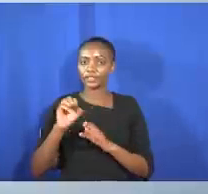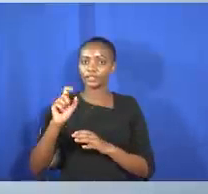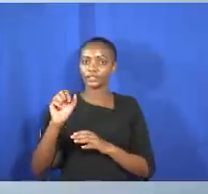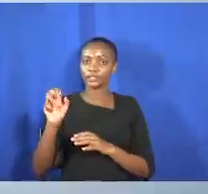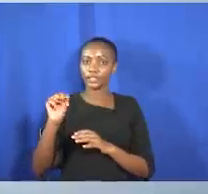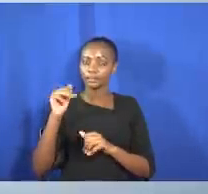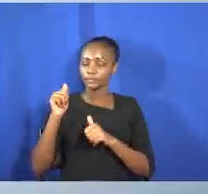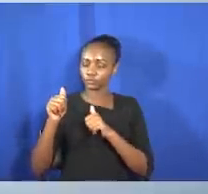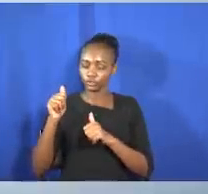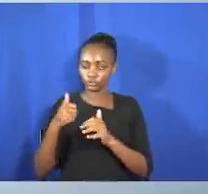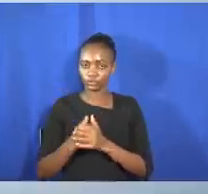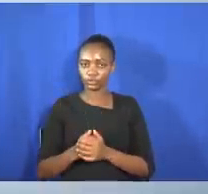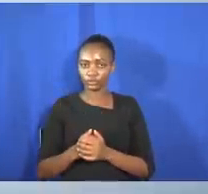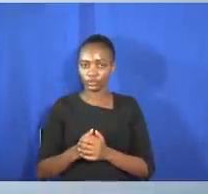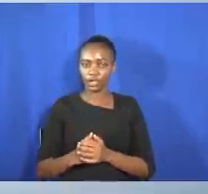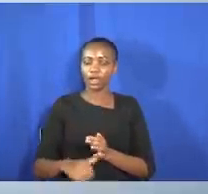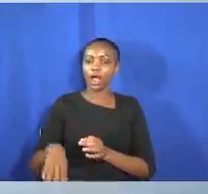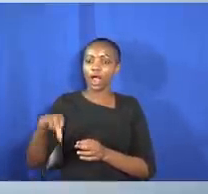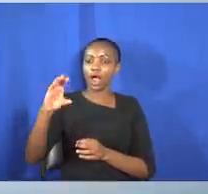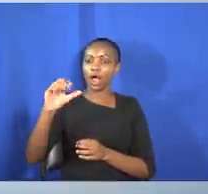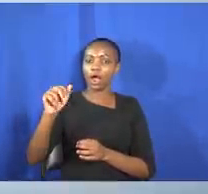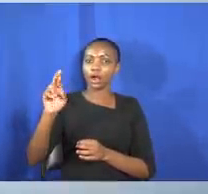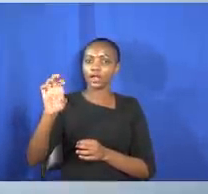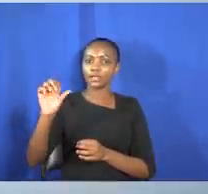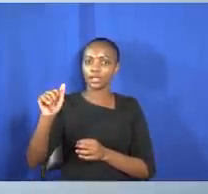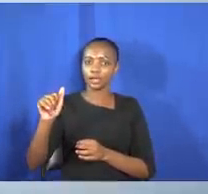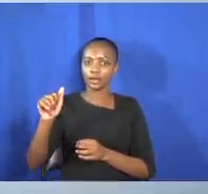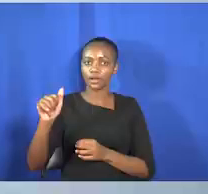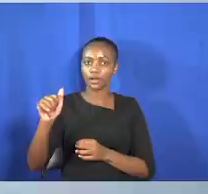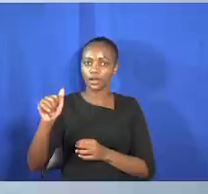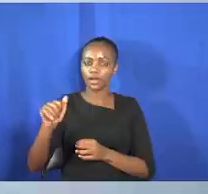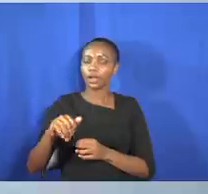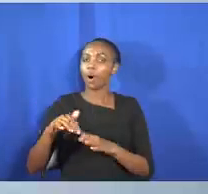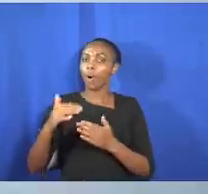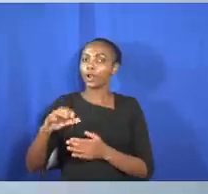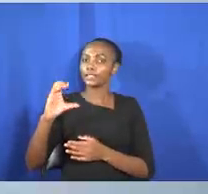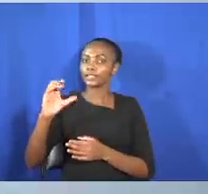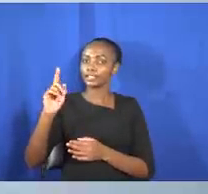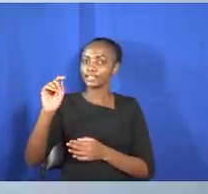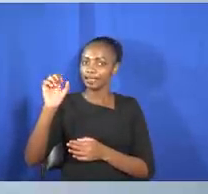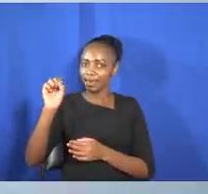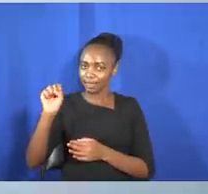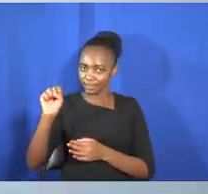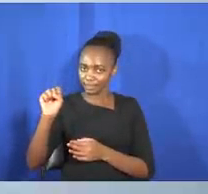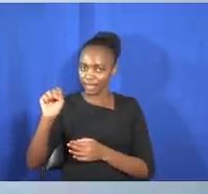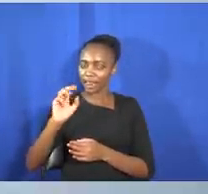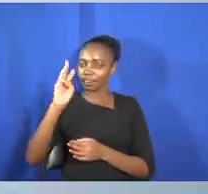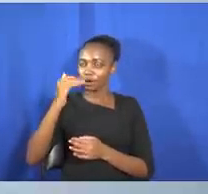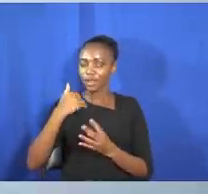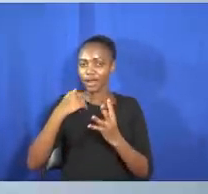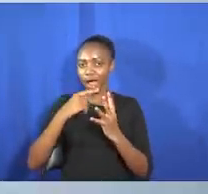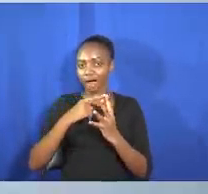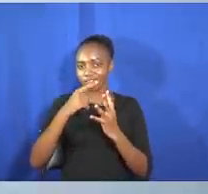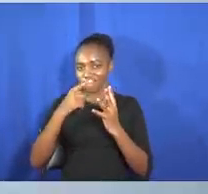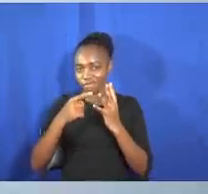that is track within the STEM pathway is the Career and Technology Studies, CTS. So they will take